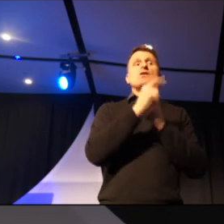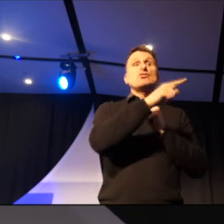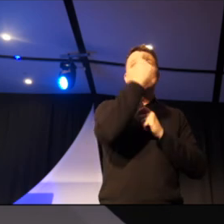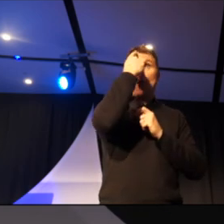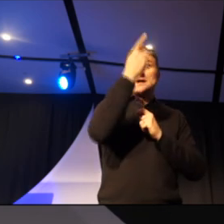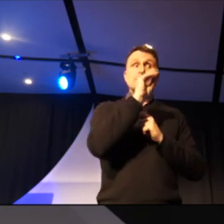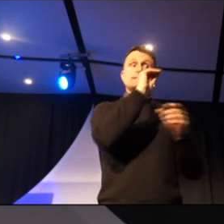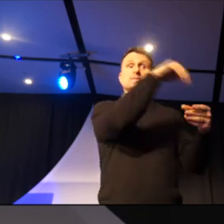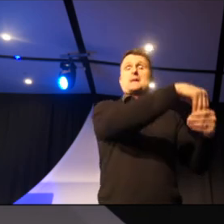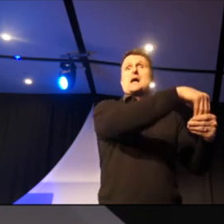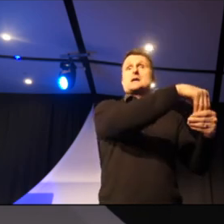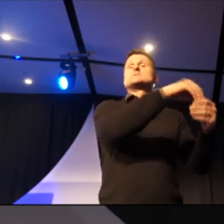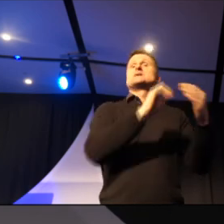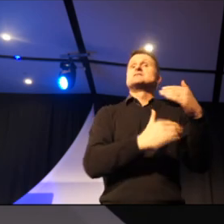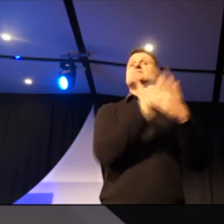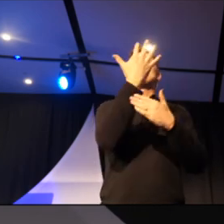can make a better future for our ocean.